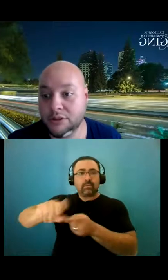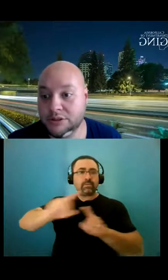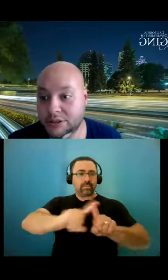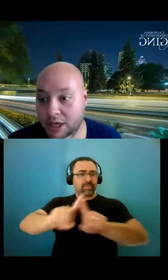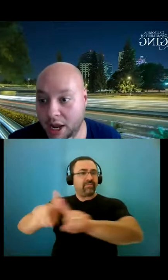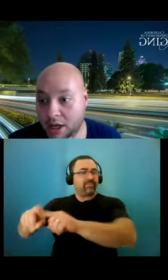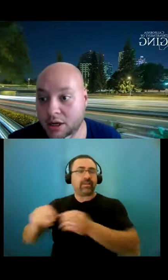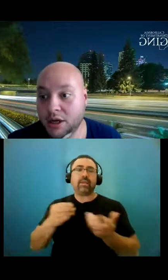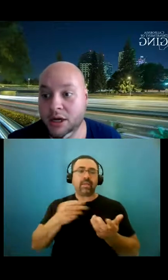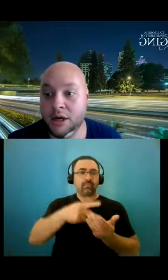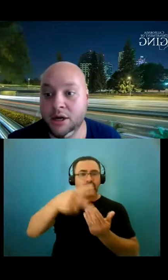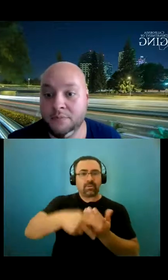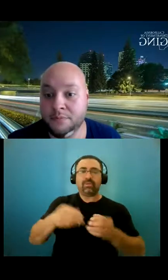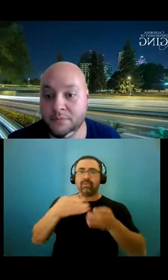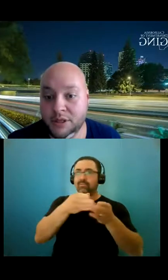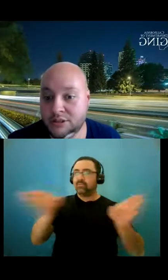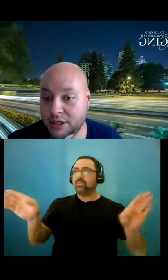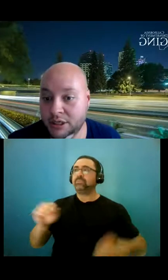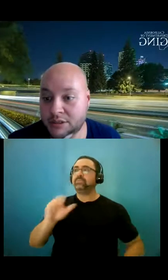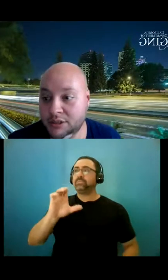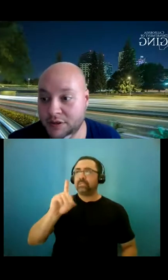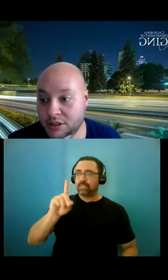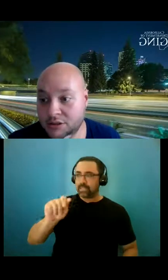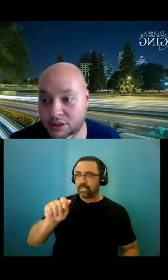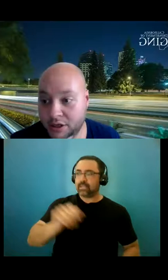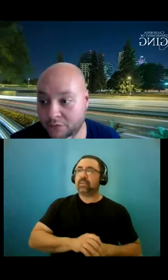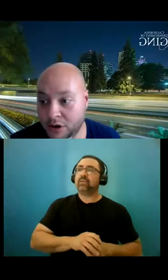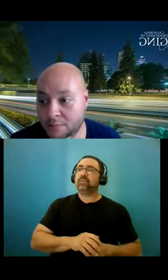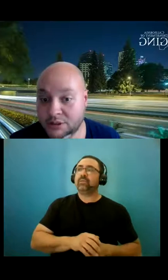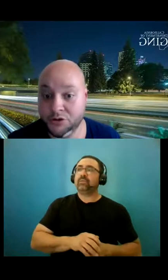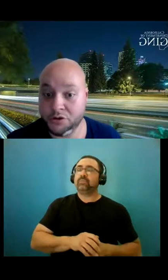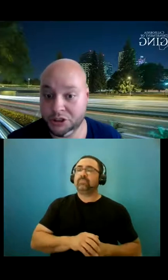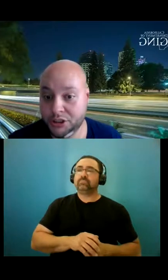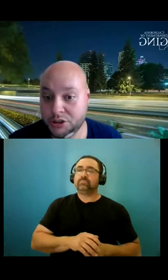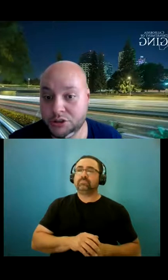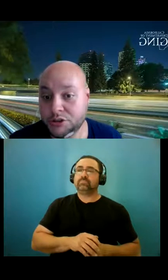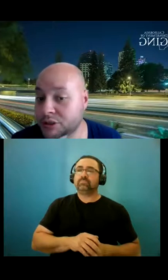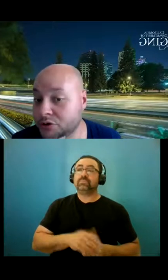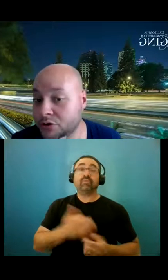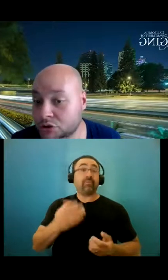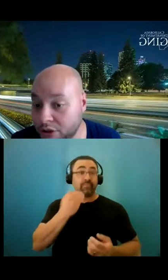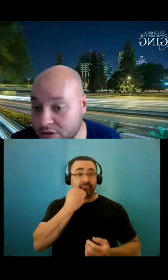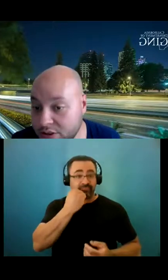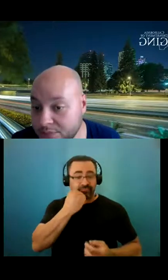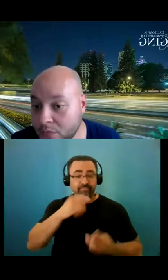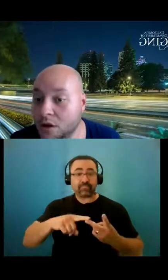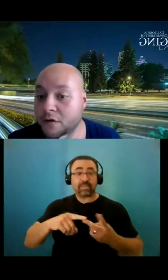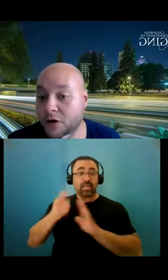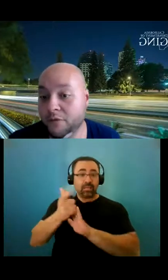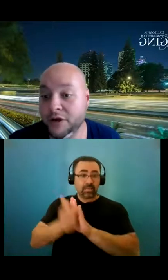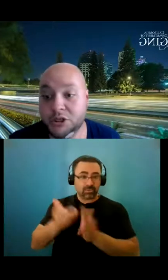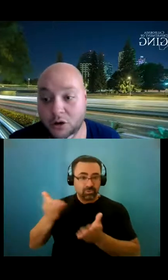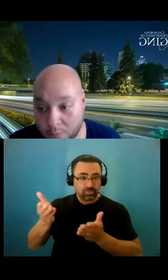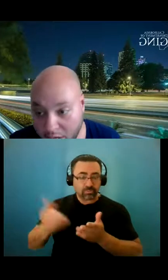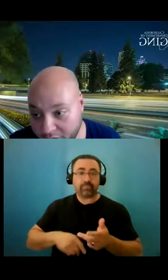throughout CDA. This is things from senior nutrition to senior legal services,